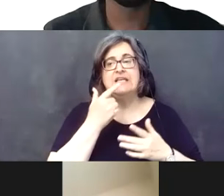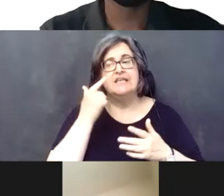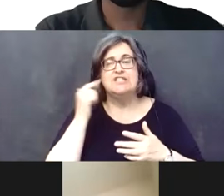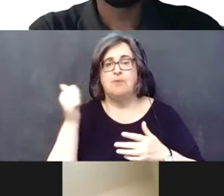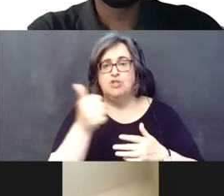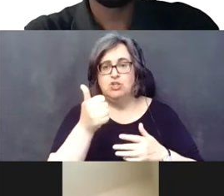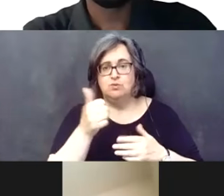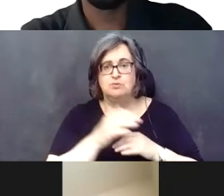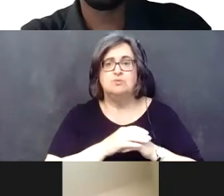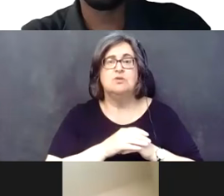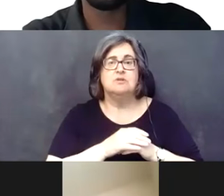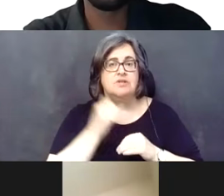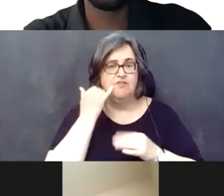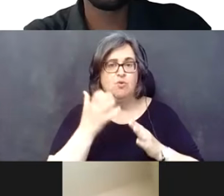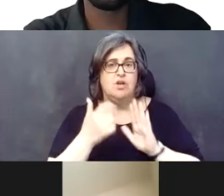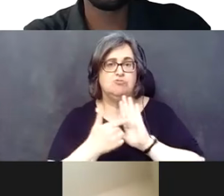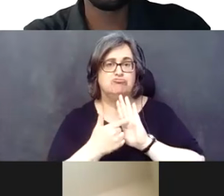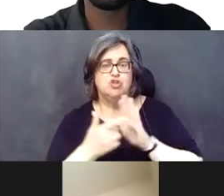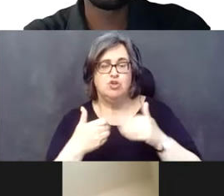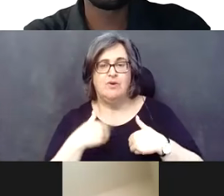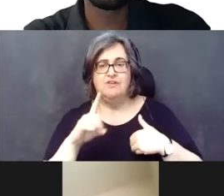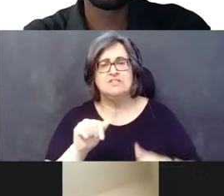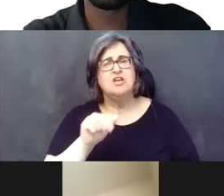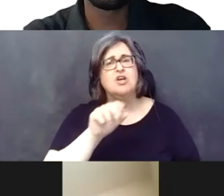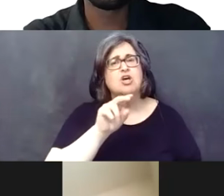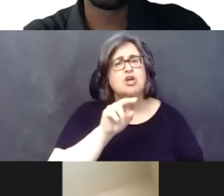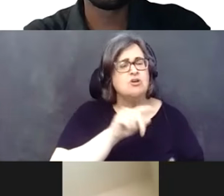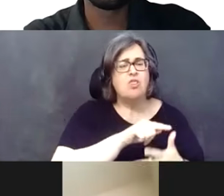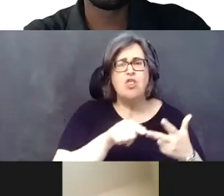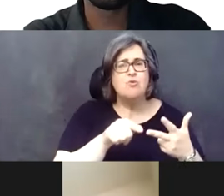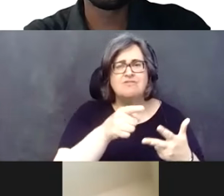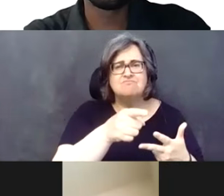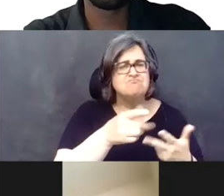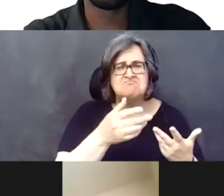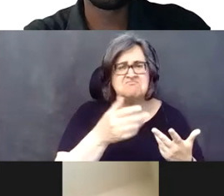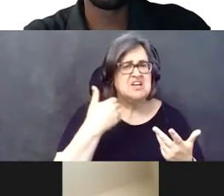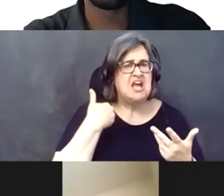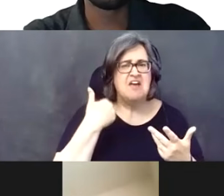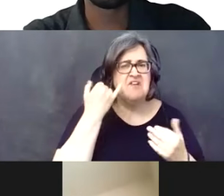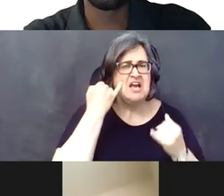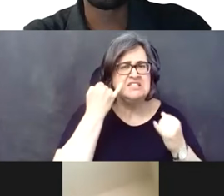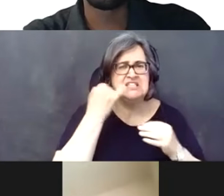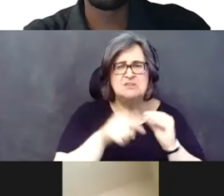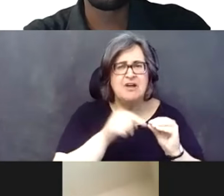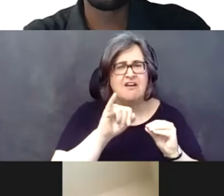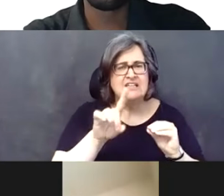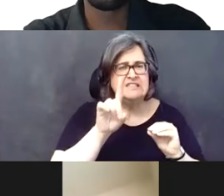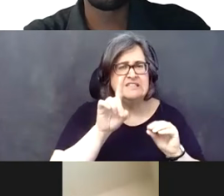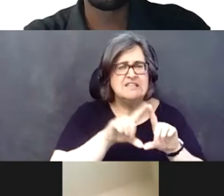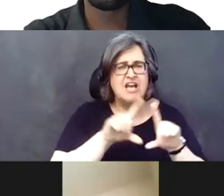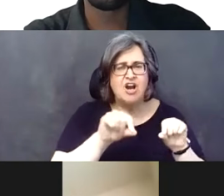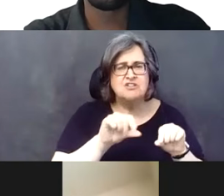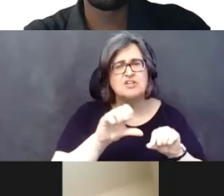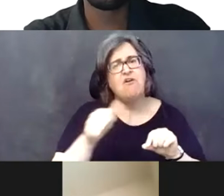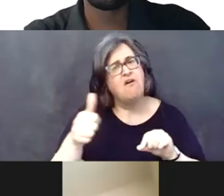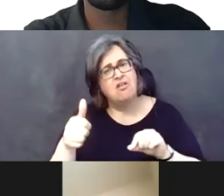individual choice. But Noah, Eddie, Tracy, thoughts around ID cards or kind of other ways that people with disabilities